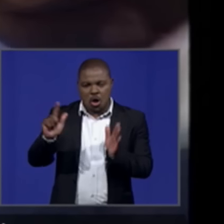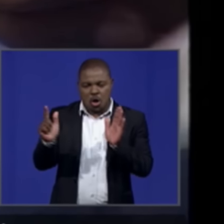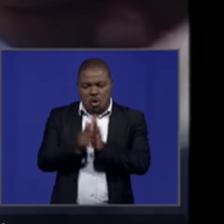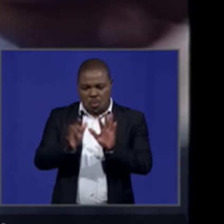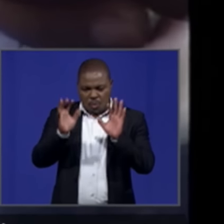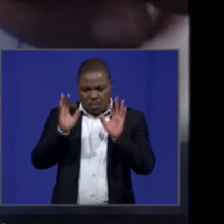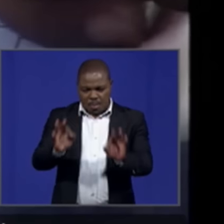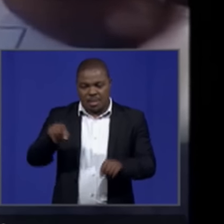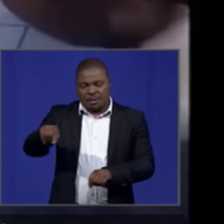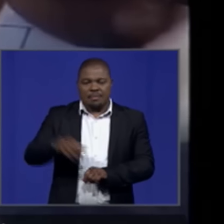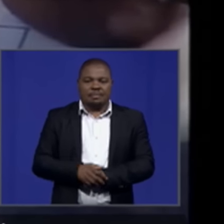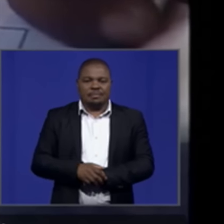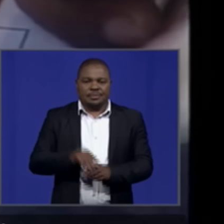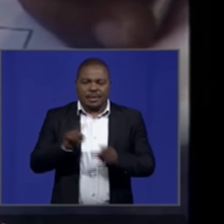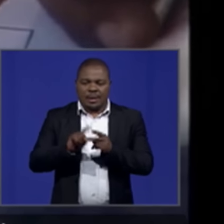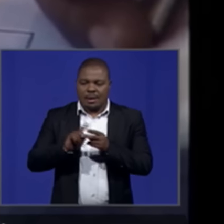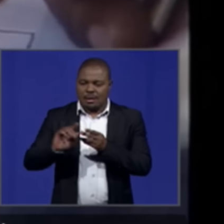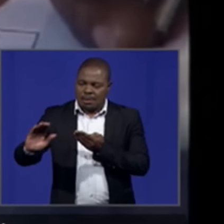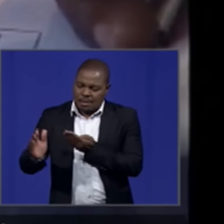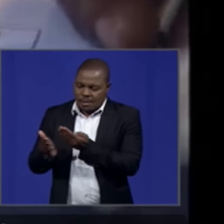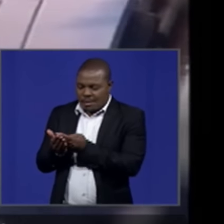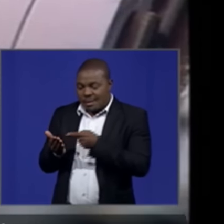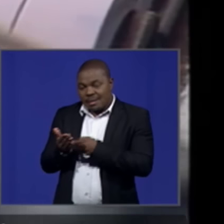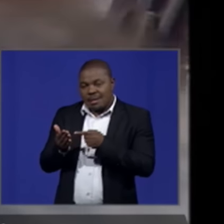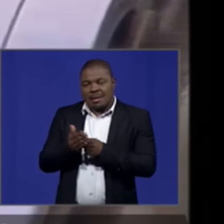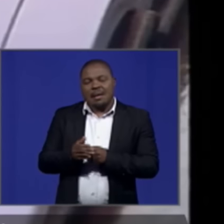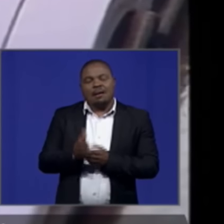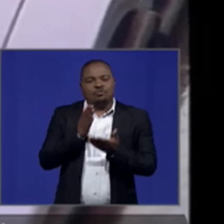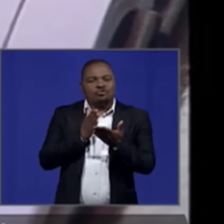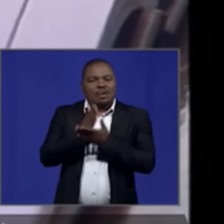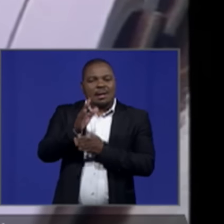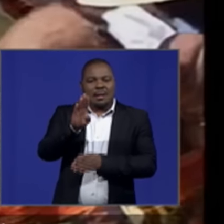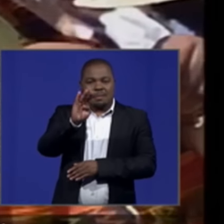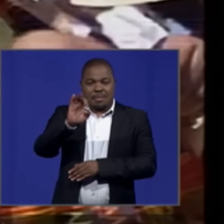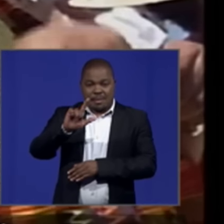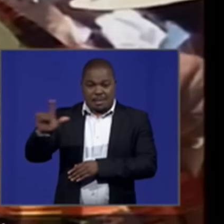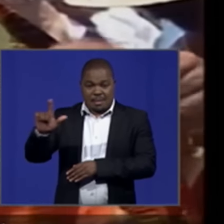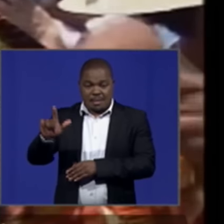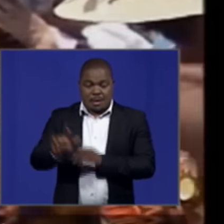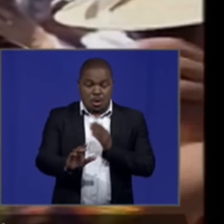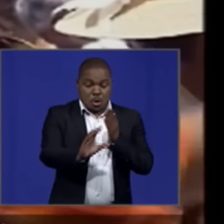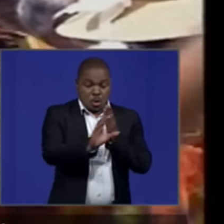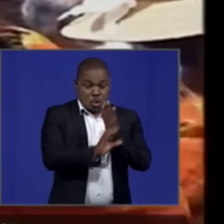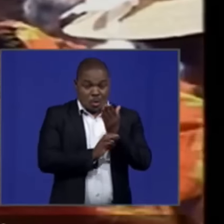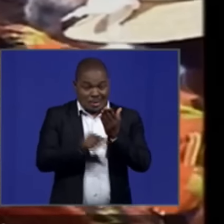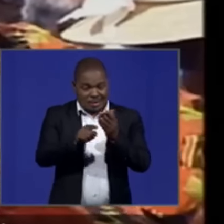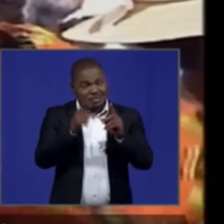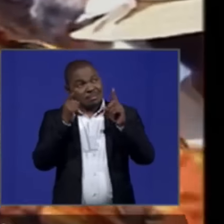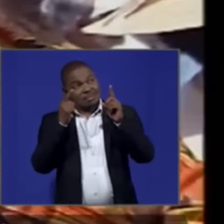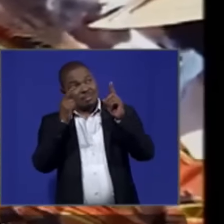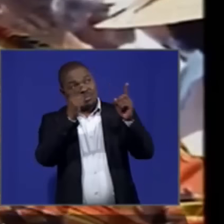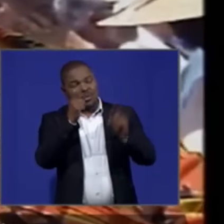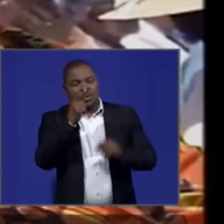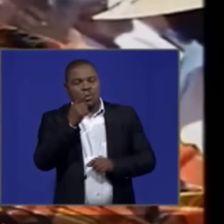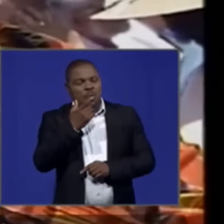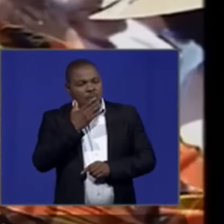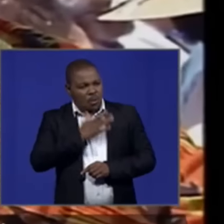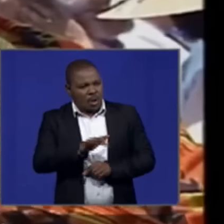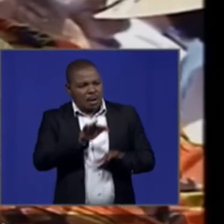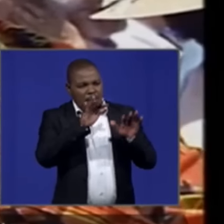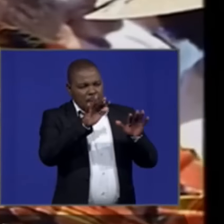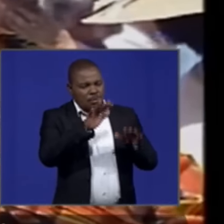tlhomilwe mo setlankaneng se se itsegeng ka the Bill of Rights. Molaotheo o ikaeletswe go sireletsa serodumo sa batho